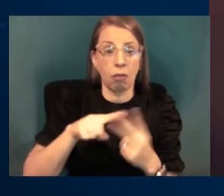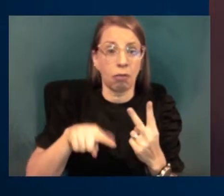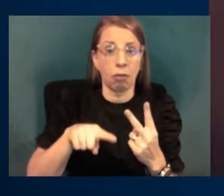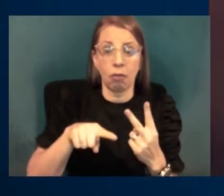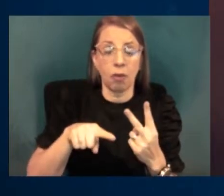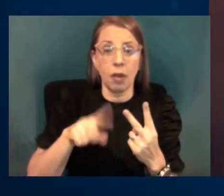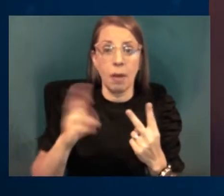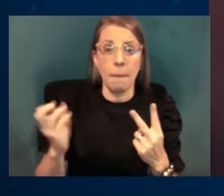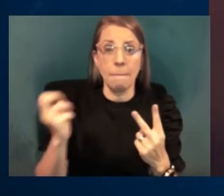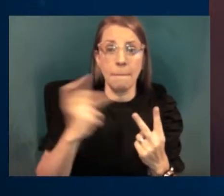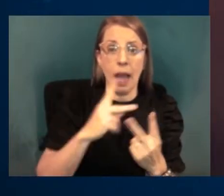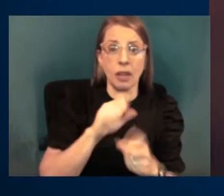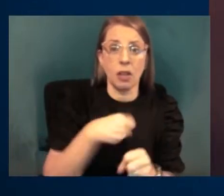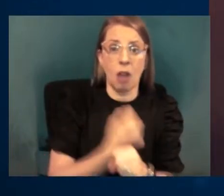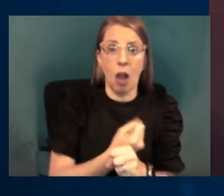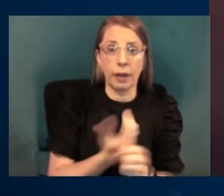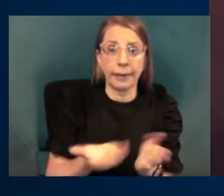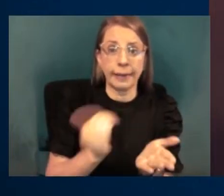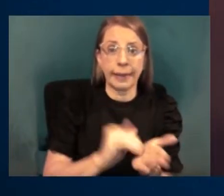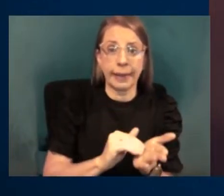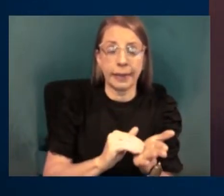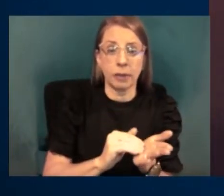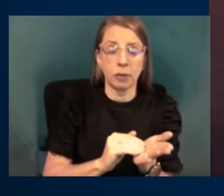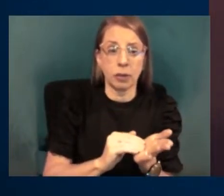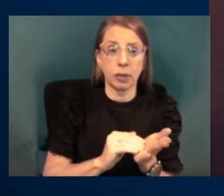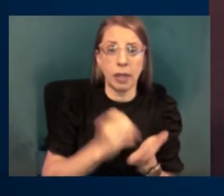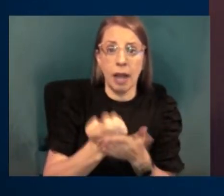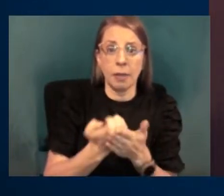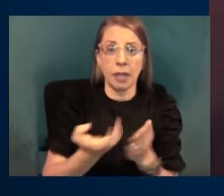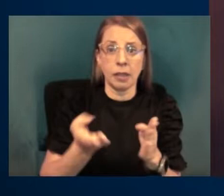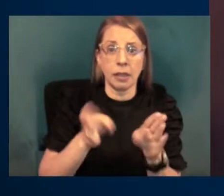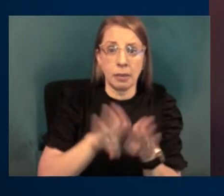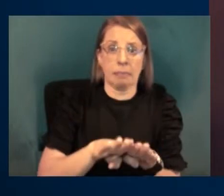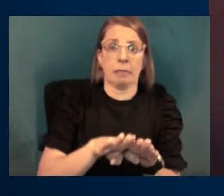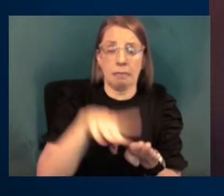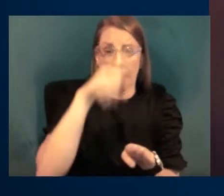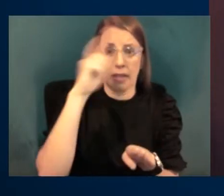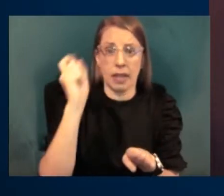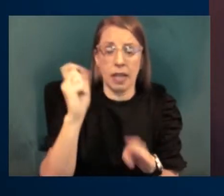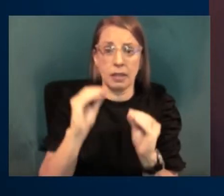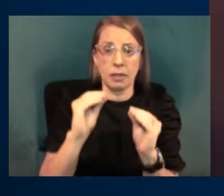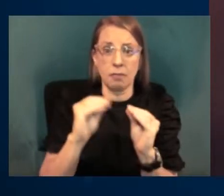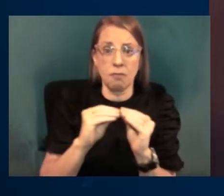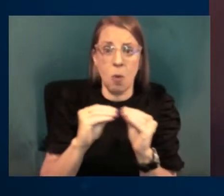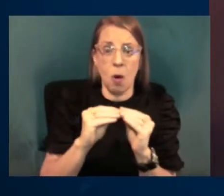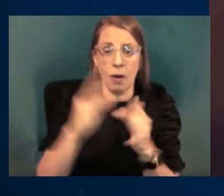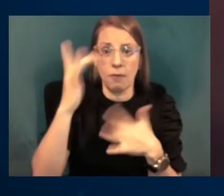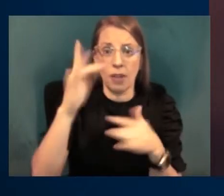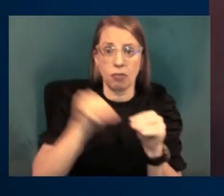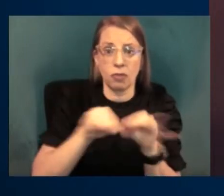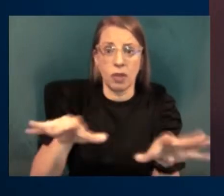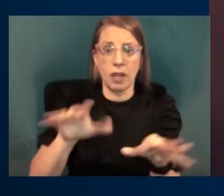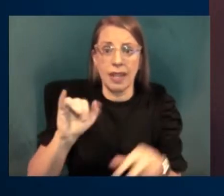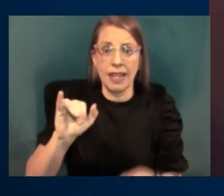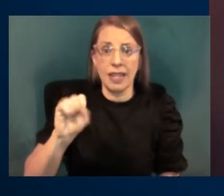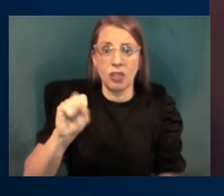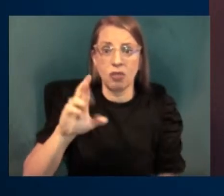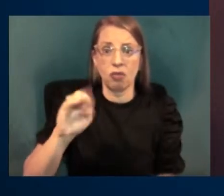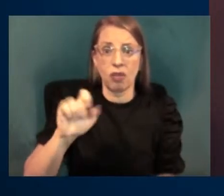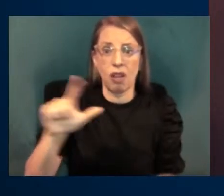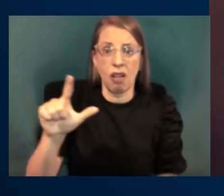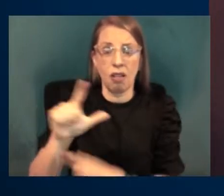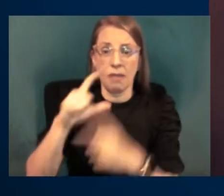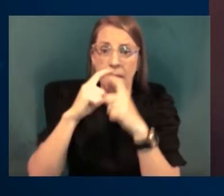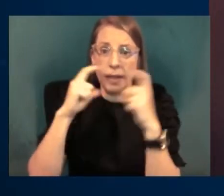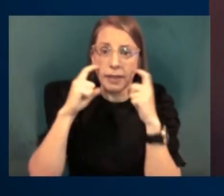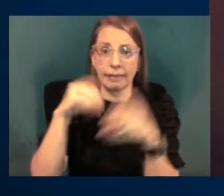into lockdown mode again because we're having more infection spreads. I think Israel's going back to masking indoors. I think Australia's and other countries